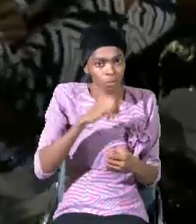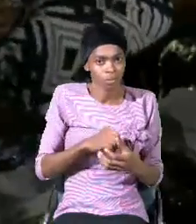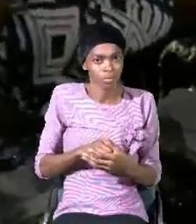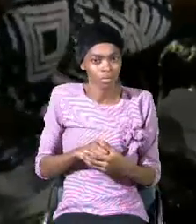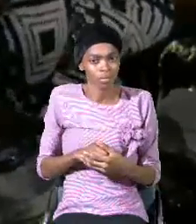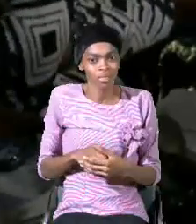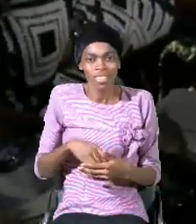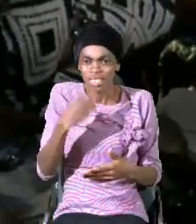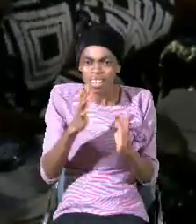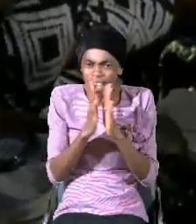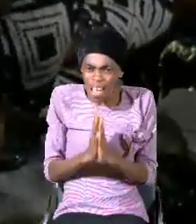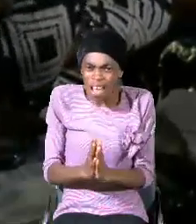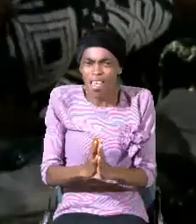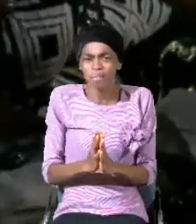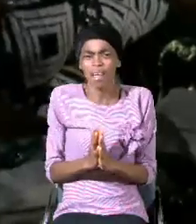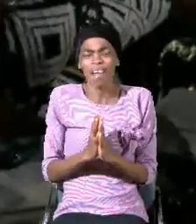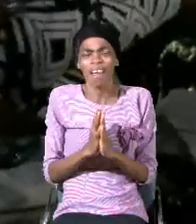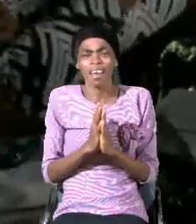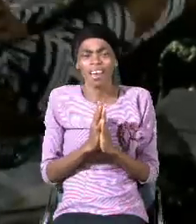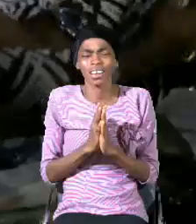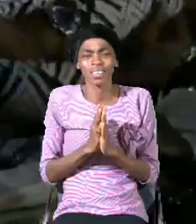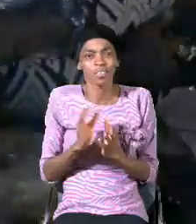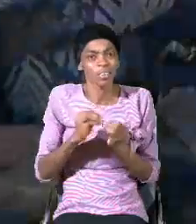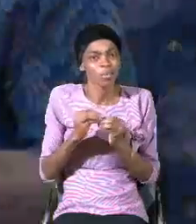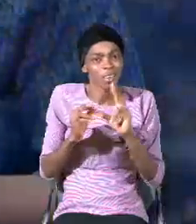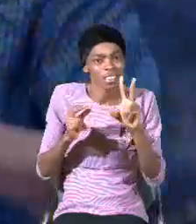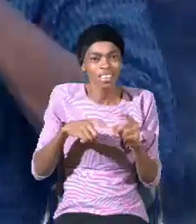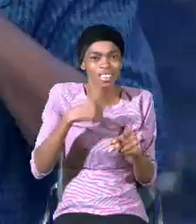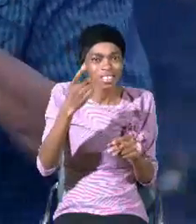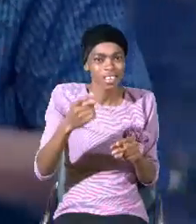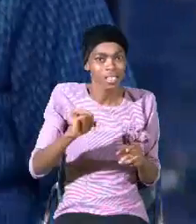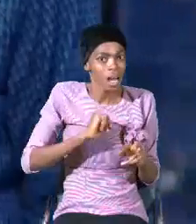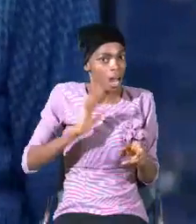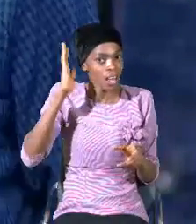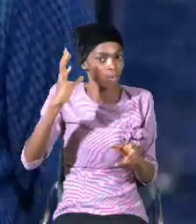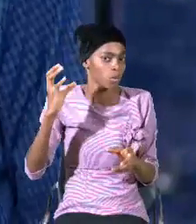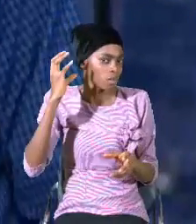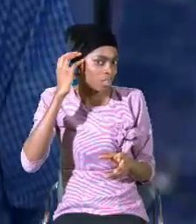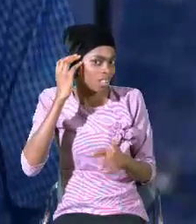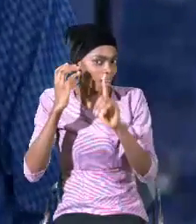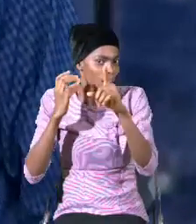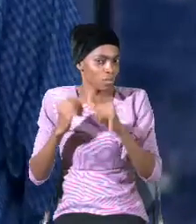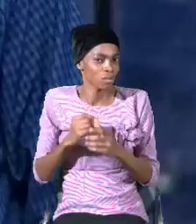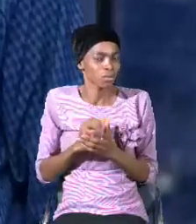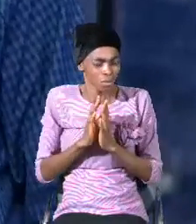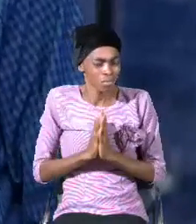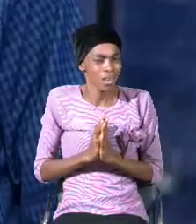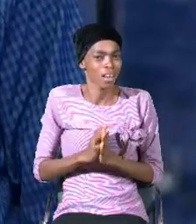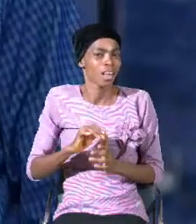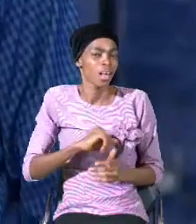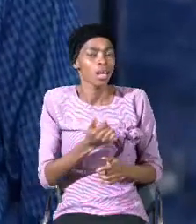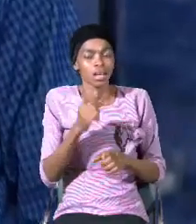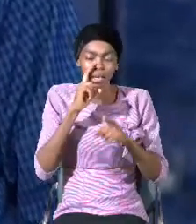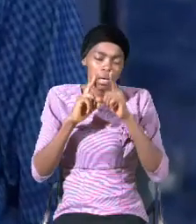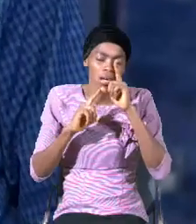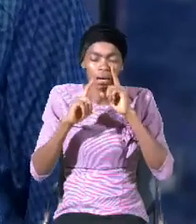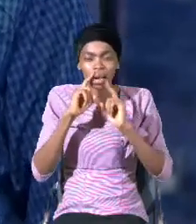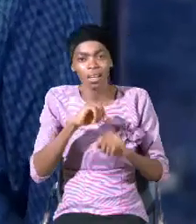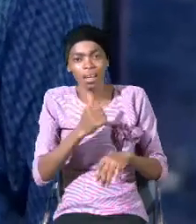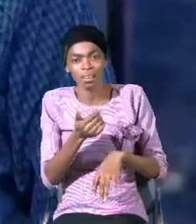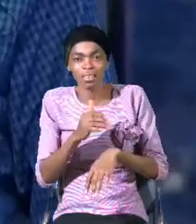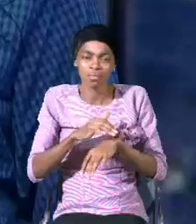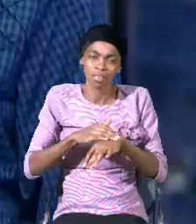didn't hear your amen on that one. Number 3, it says, I will hear you. Any cry, any call,